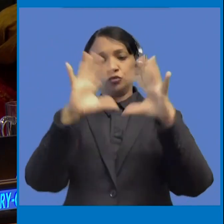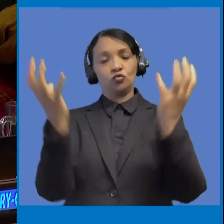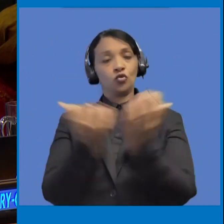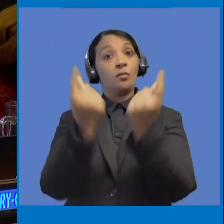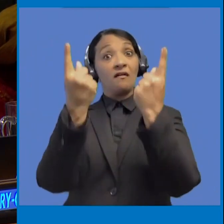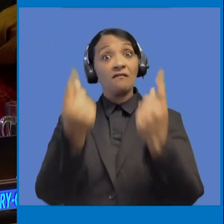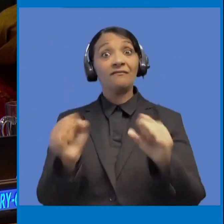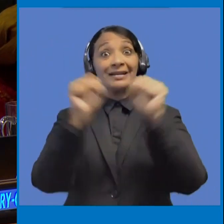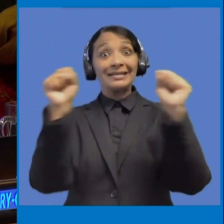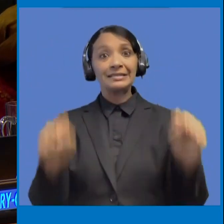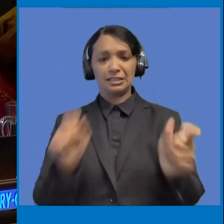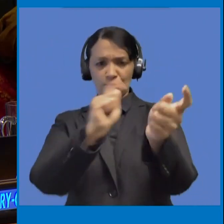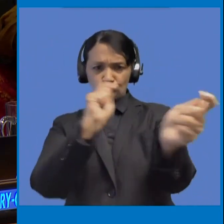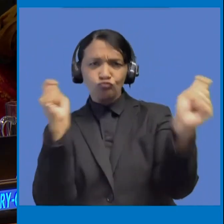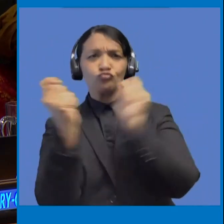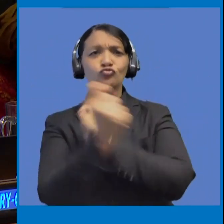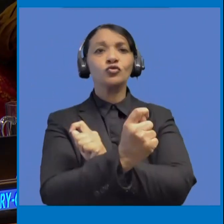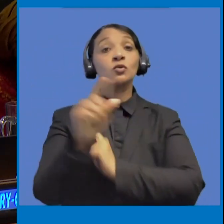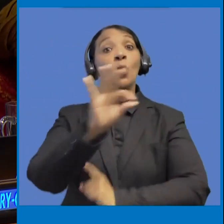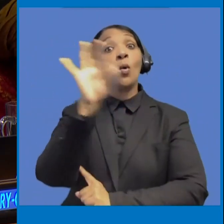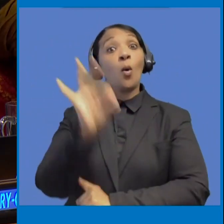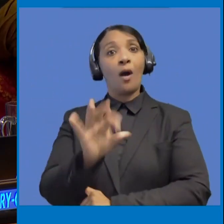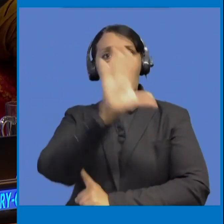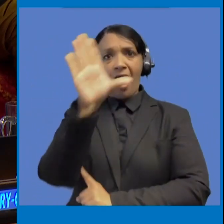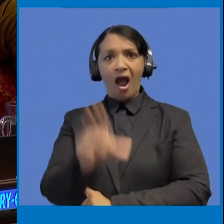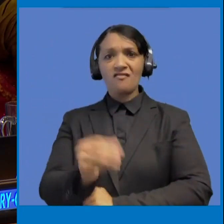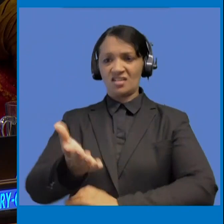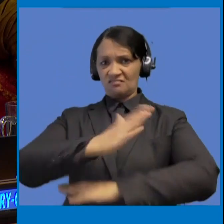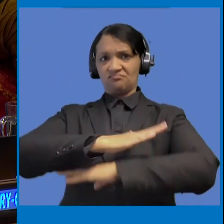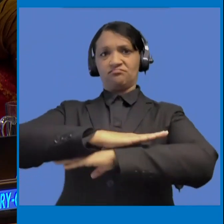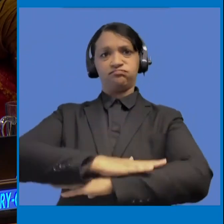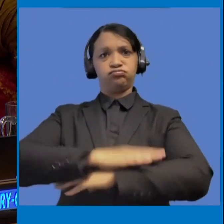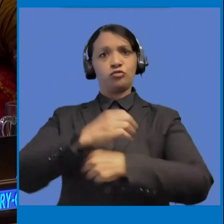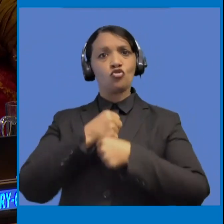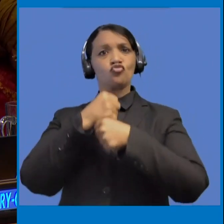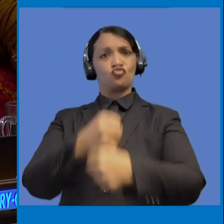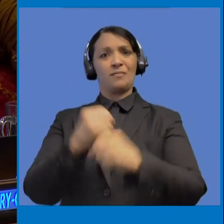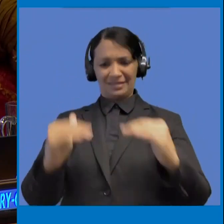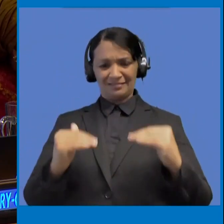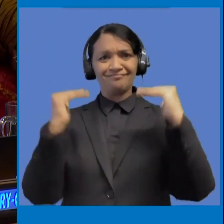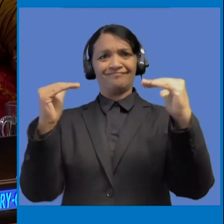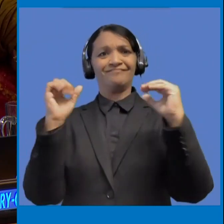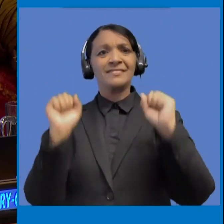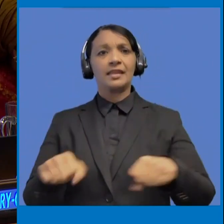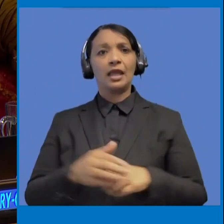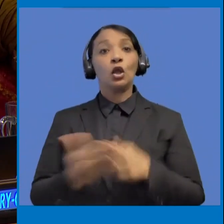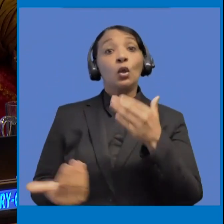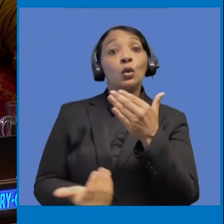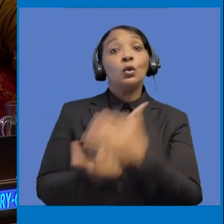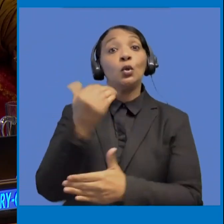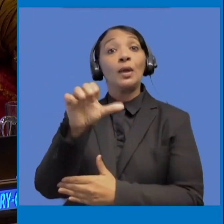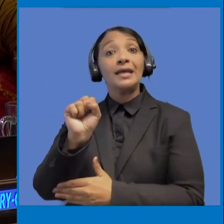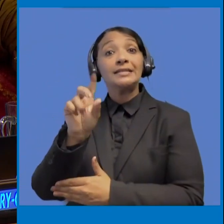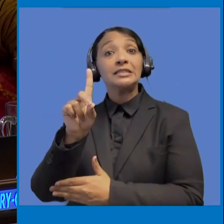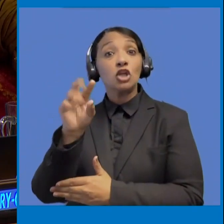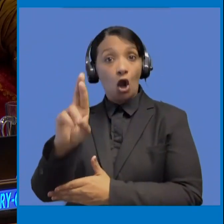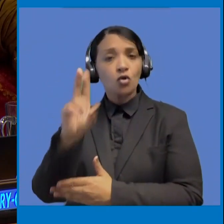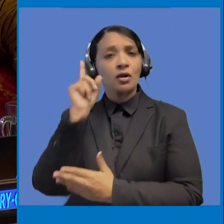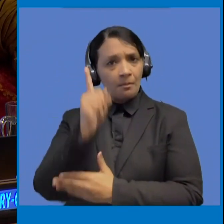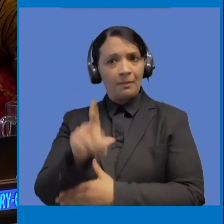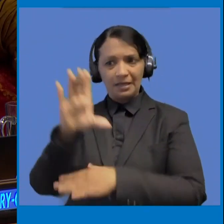is represented at the highest level. Unused SDRs must be urgently reallocated to developing